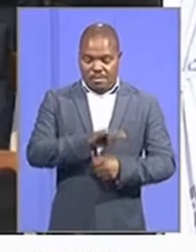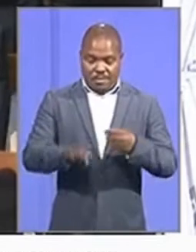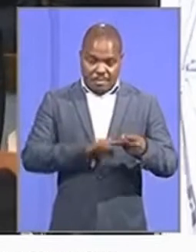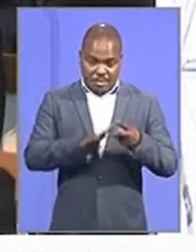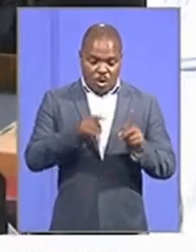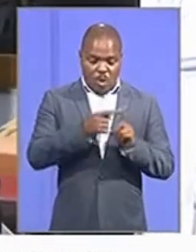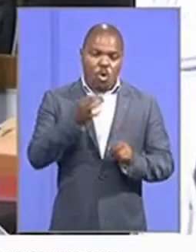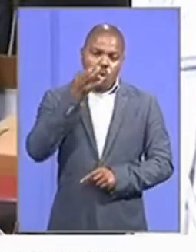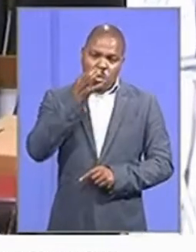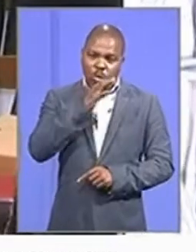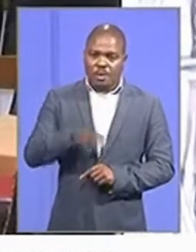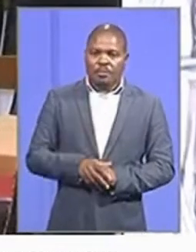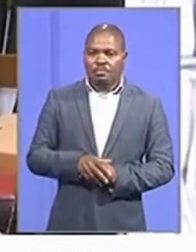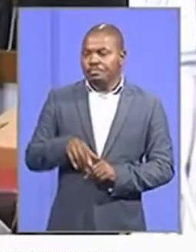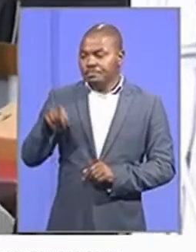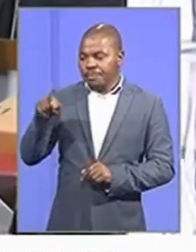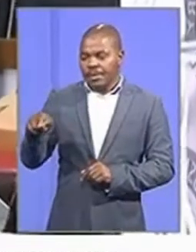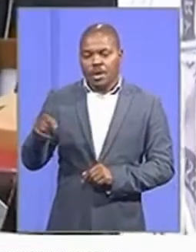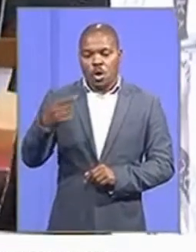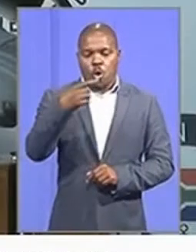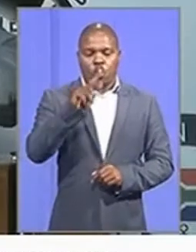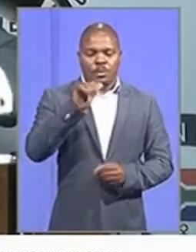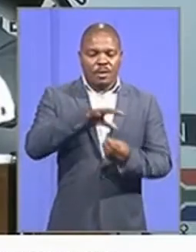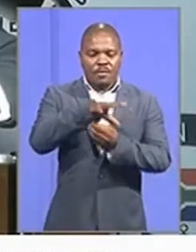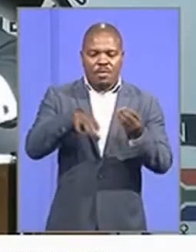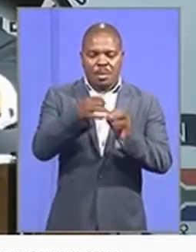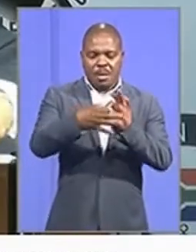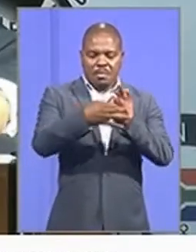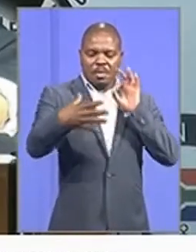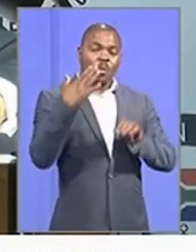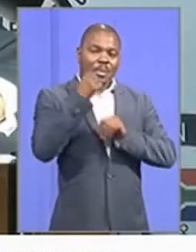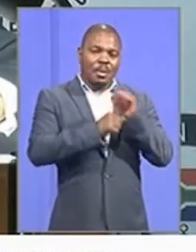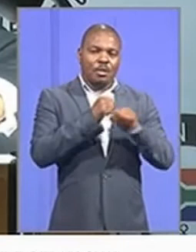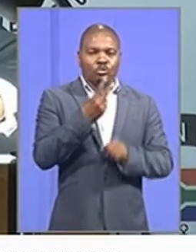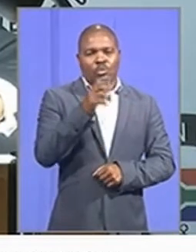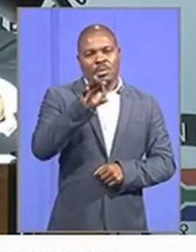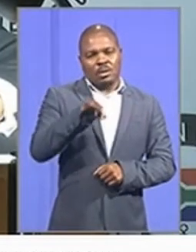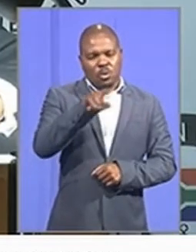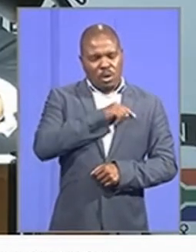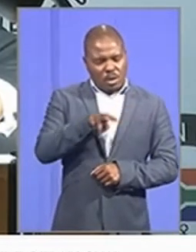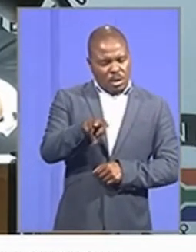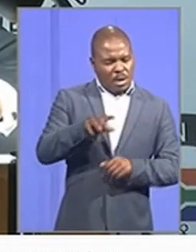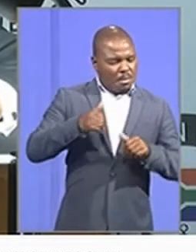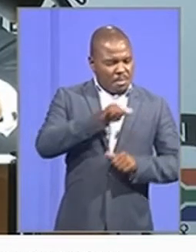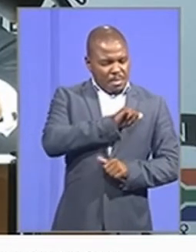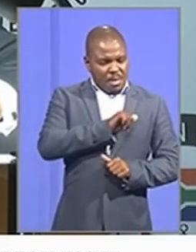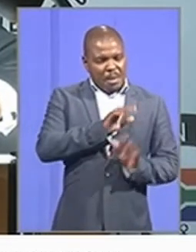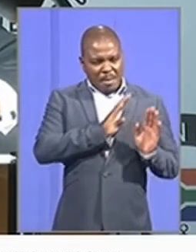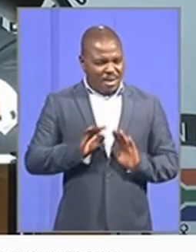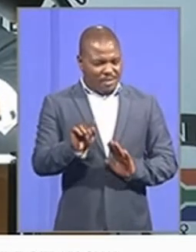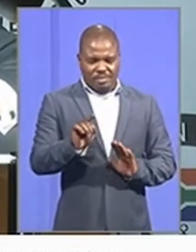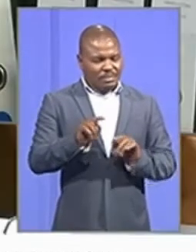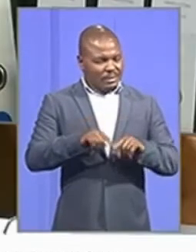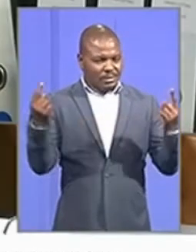o ne a kgaola kamano ya gagwe le lelapa la Gupta ka 2013 morago ga go ela maitsholo a bone tlhoko. Ba ga Gupta ba